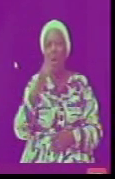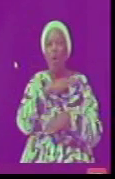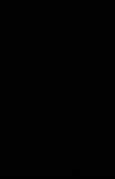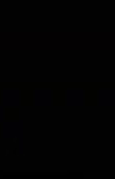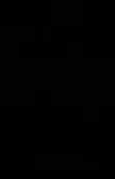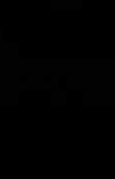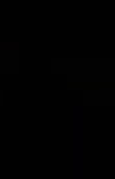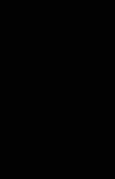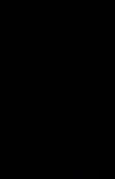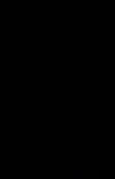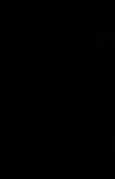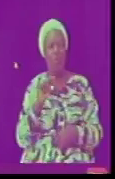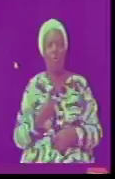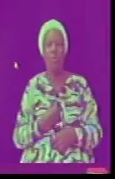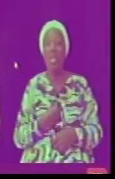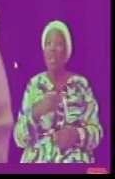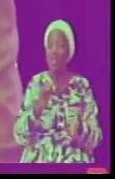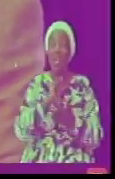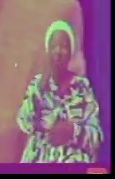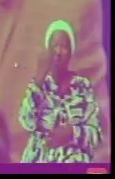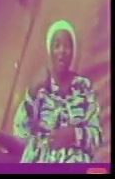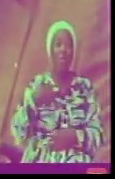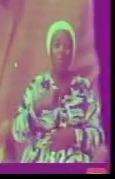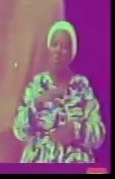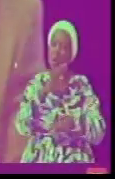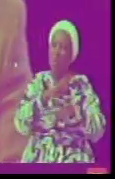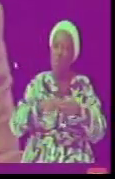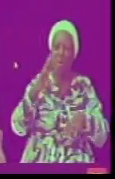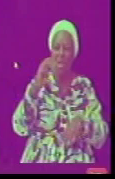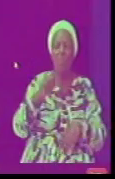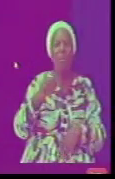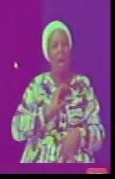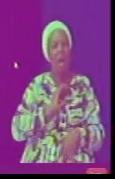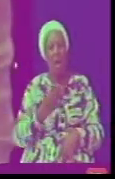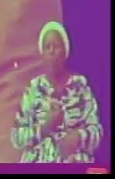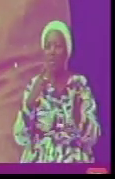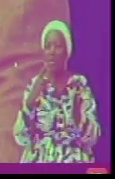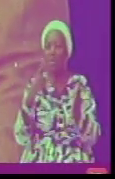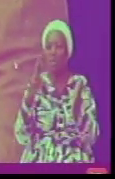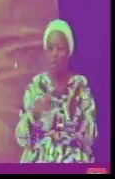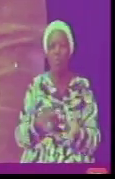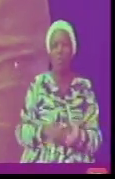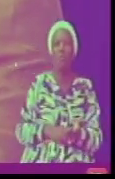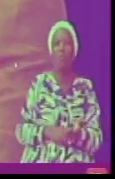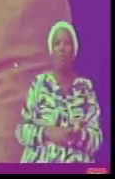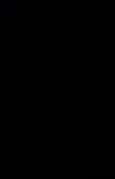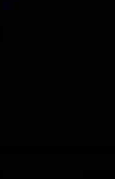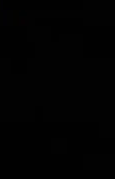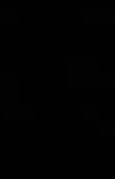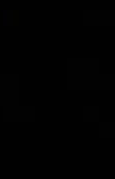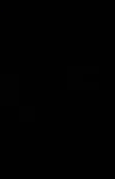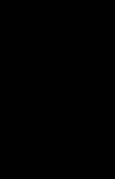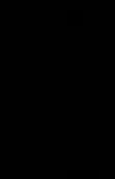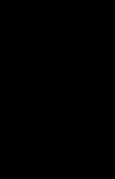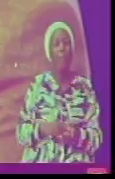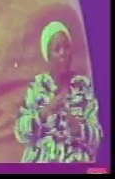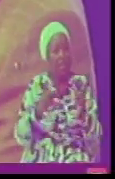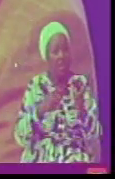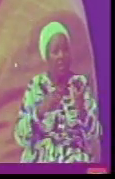all the suffering for us. He tasted all the pain for us. That's why we call him